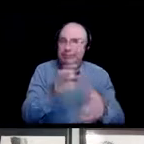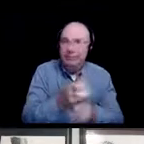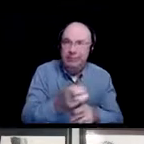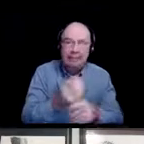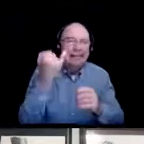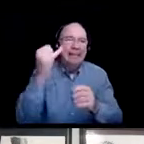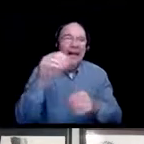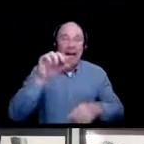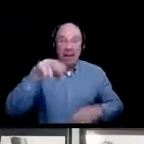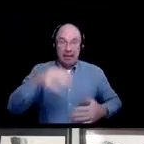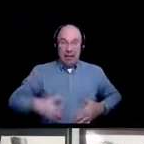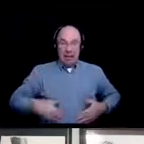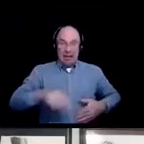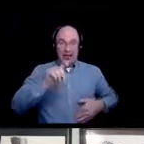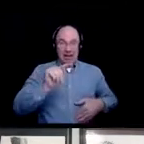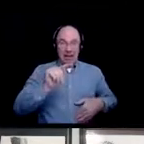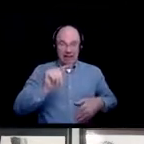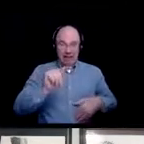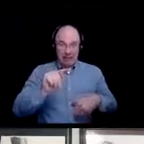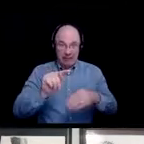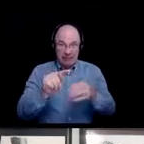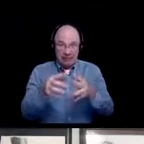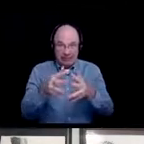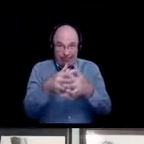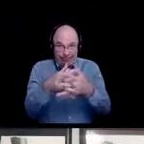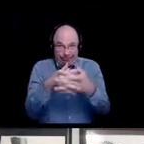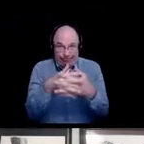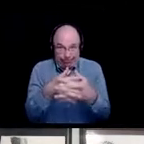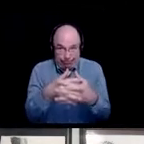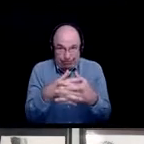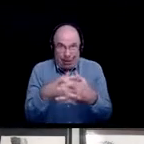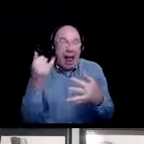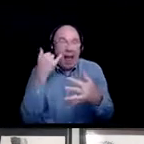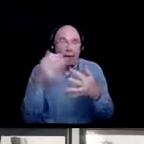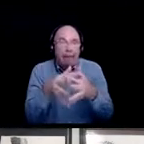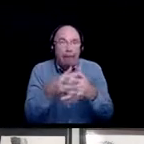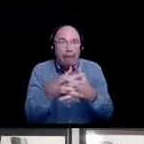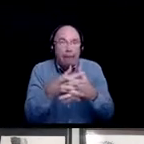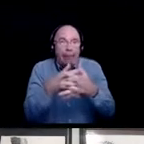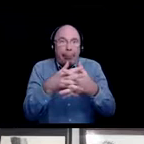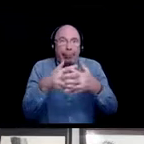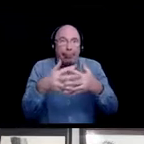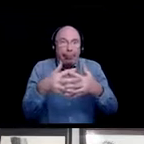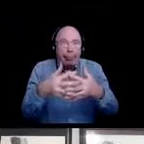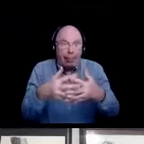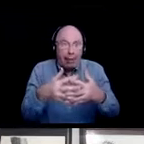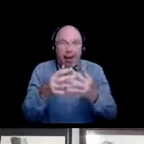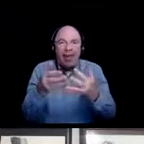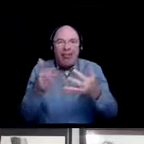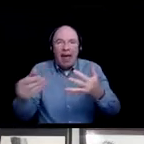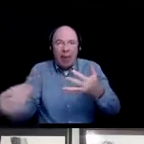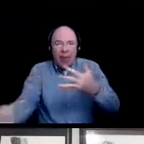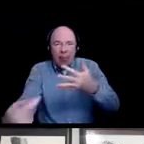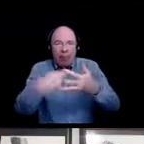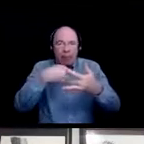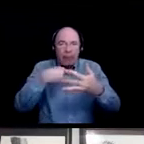junctions, when they become permeable, see those little holes? Particles, molecules get through. Things